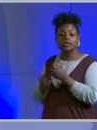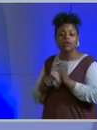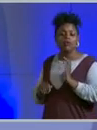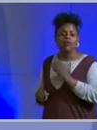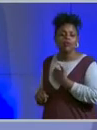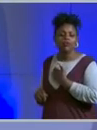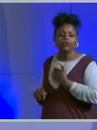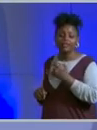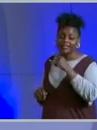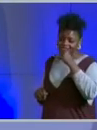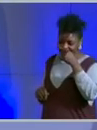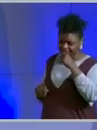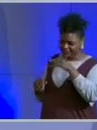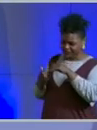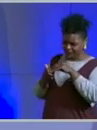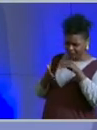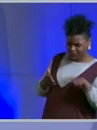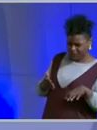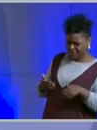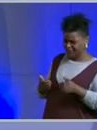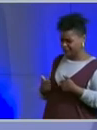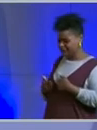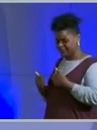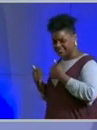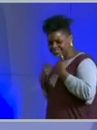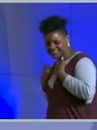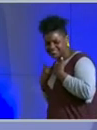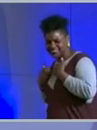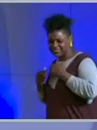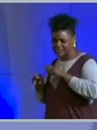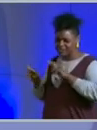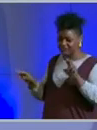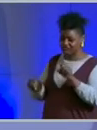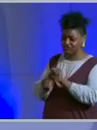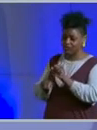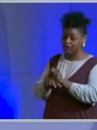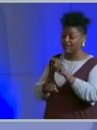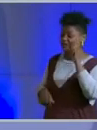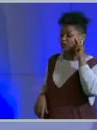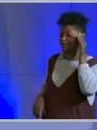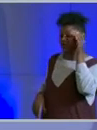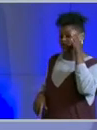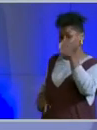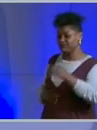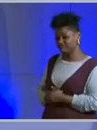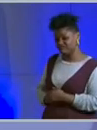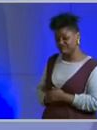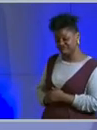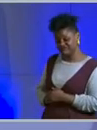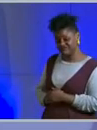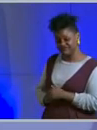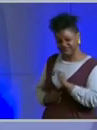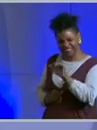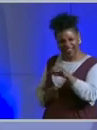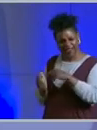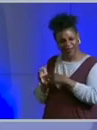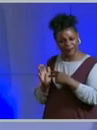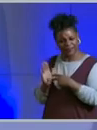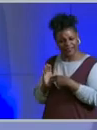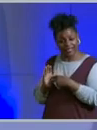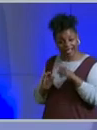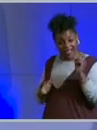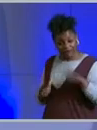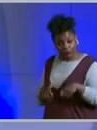kids, our students, our residents ready for the jobs of our future. Does that also mean that we have to